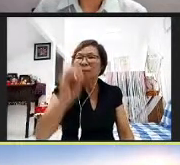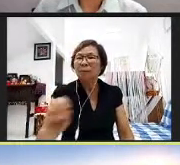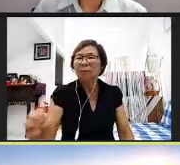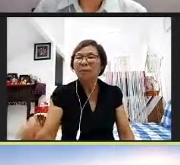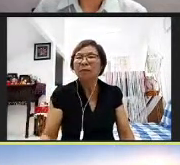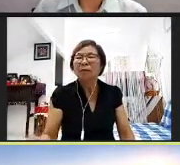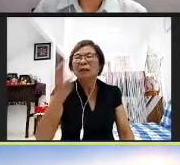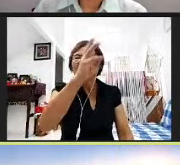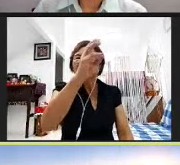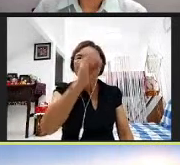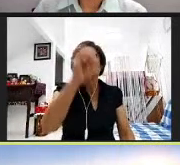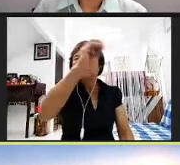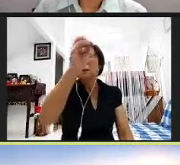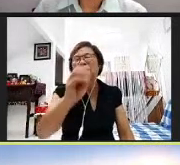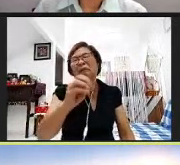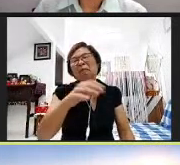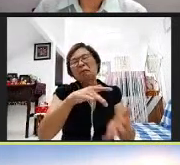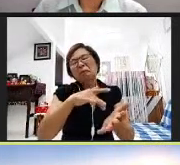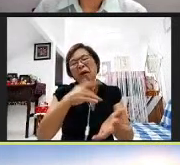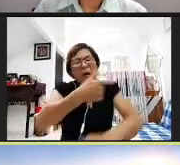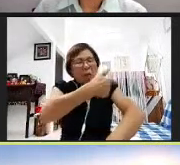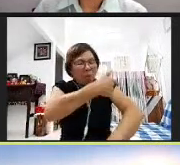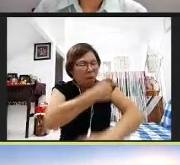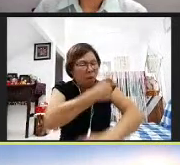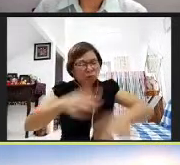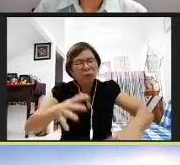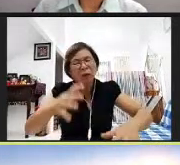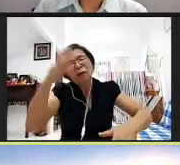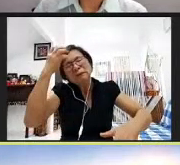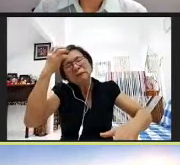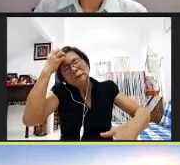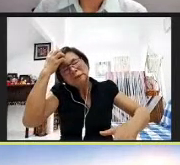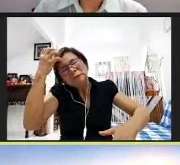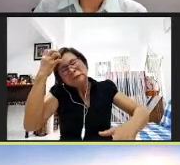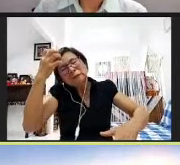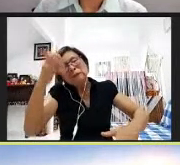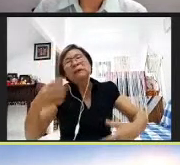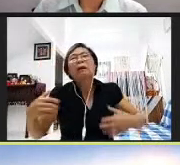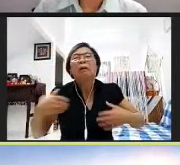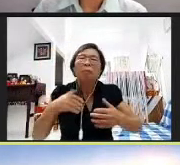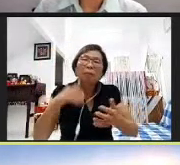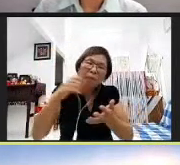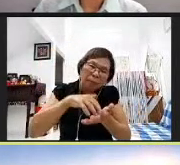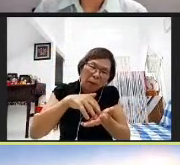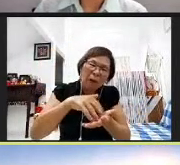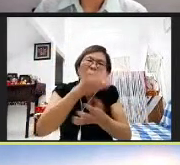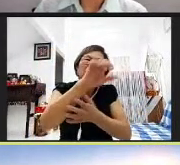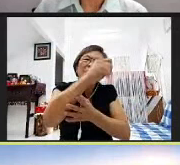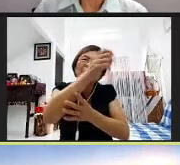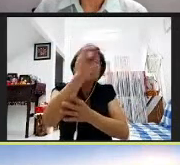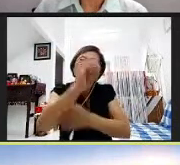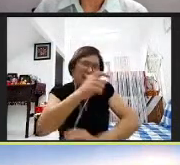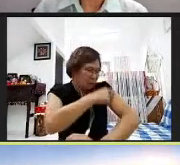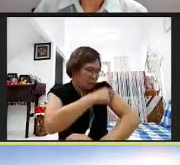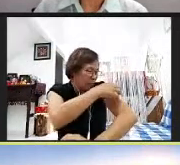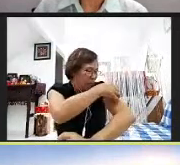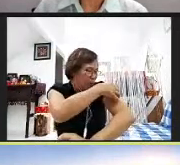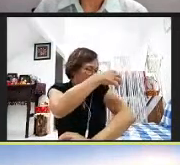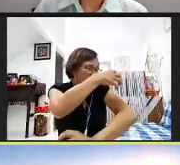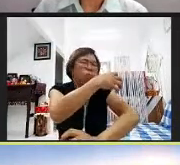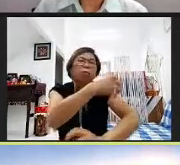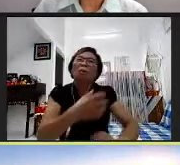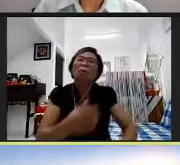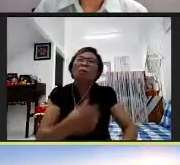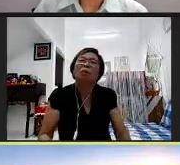little bit of fatigue. About 50% get a bit of headaches, 10% get some swelling at the injection site, which usually